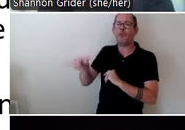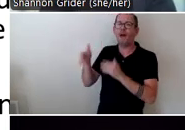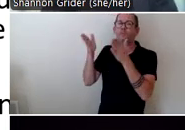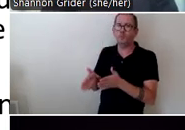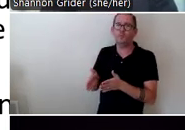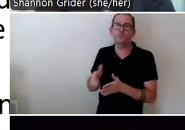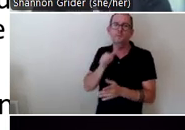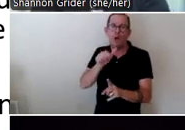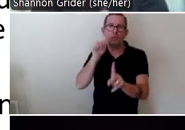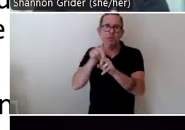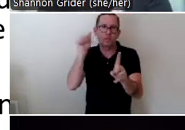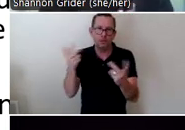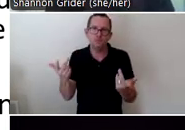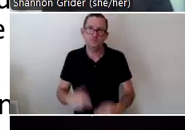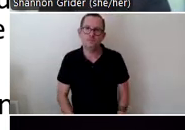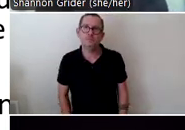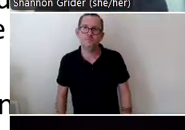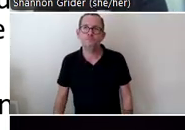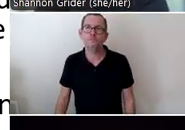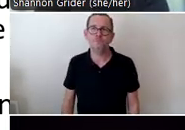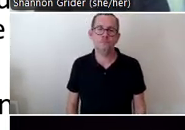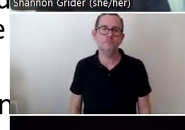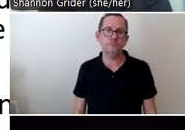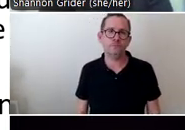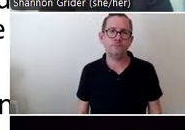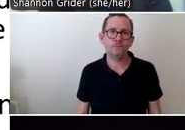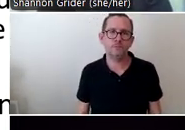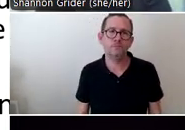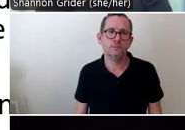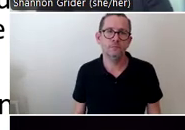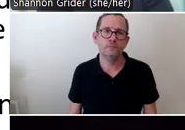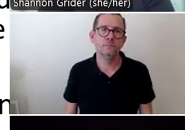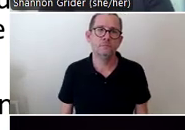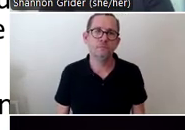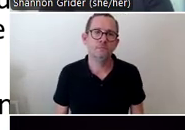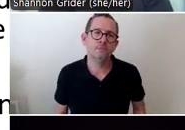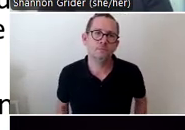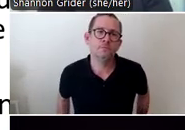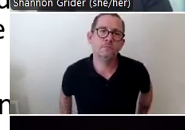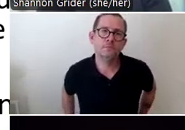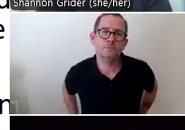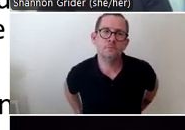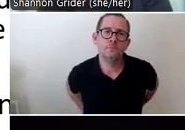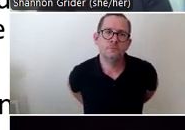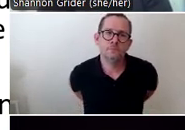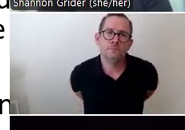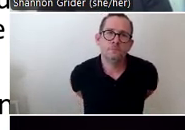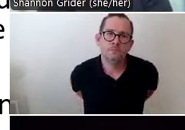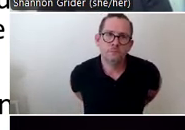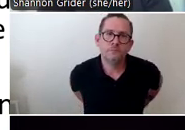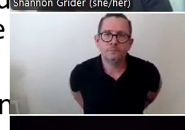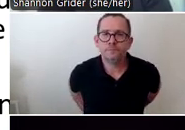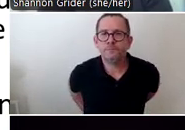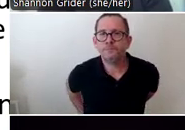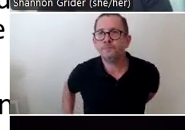just hang with me for a little bit. I'm not trying to trick you. It's just this is how I'm having to communicate with you through an interpreter.